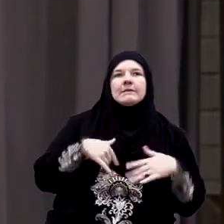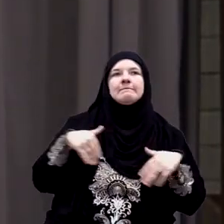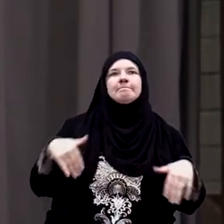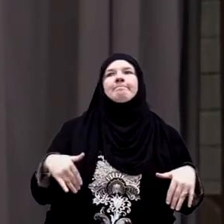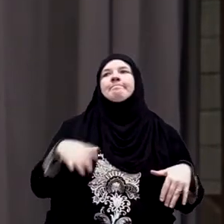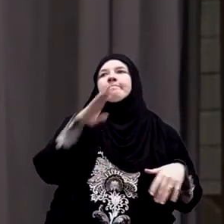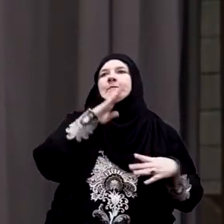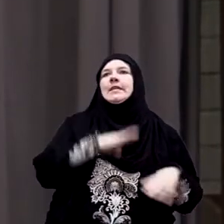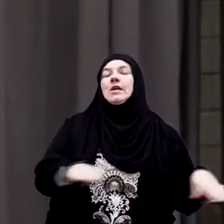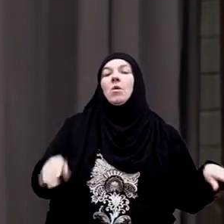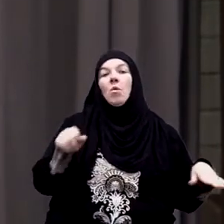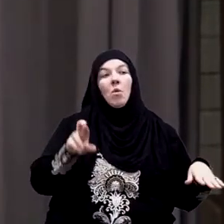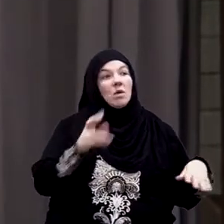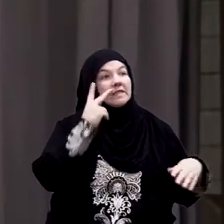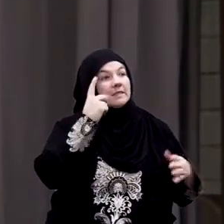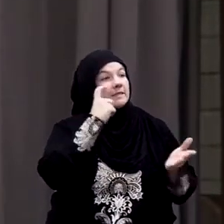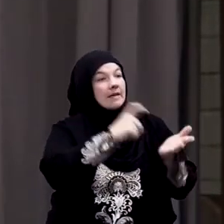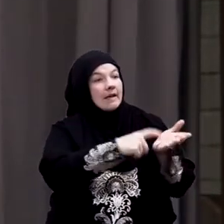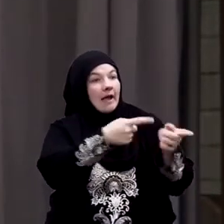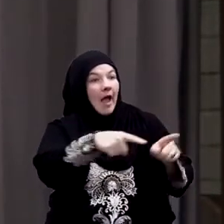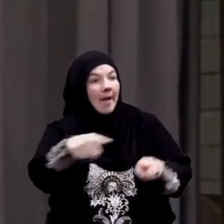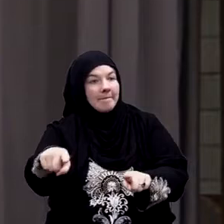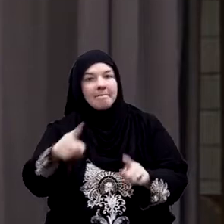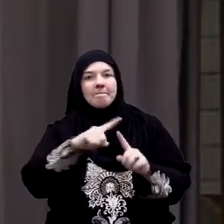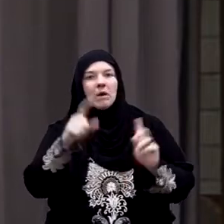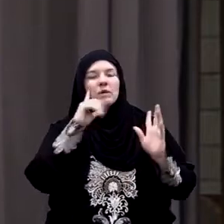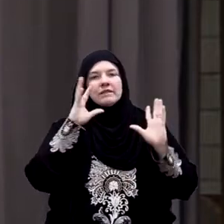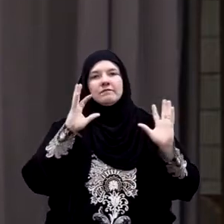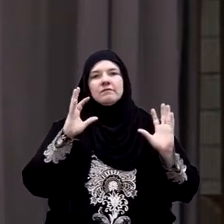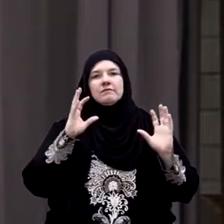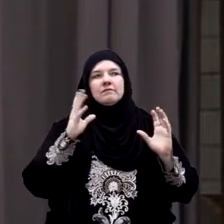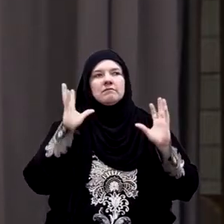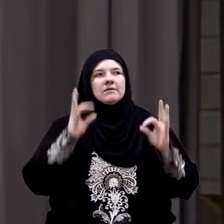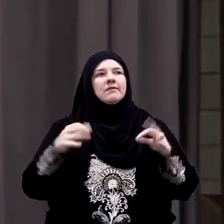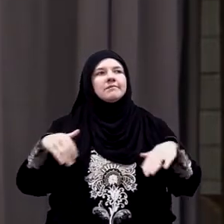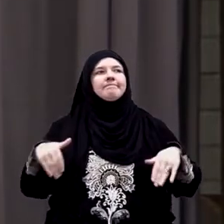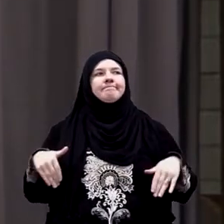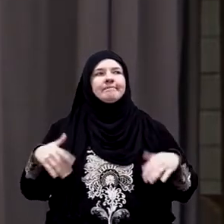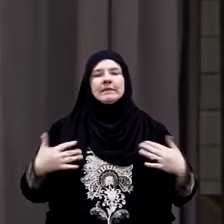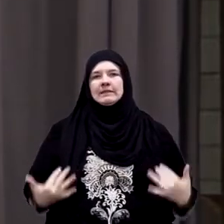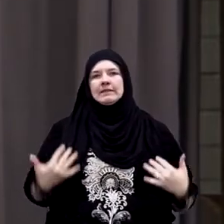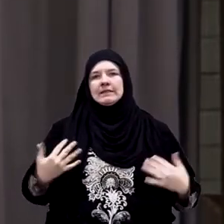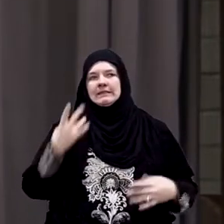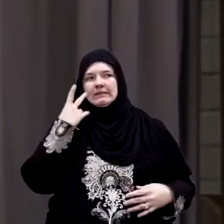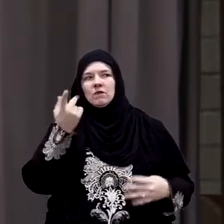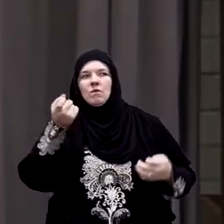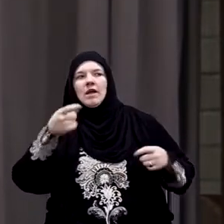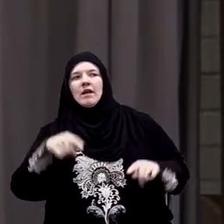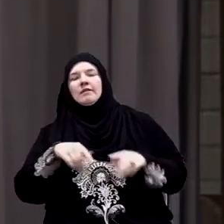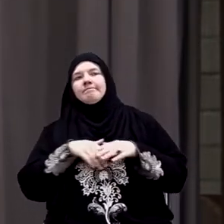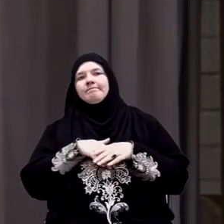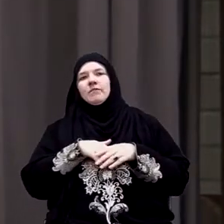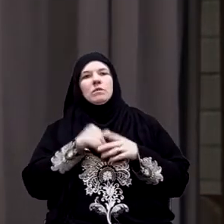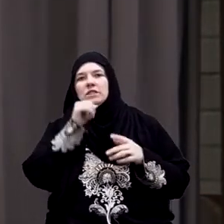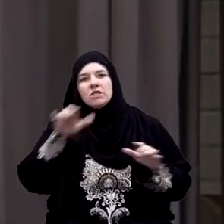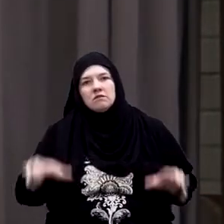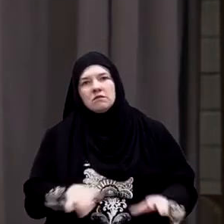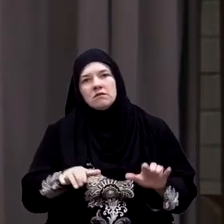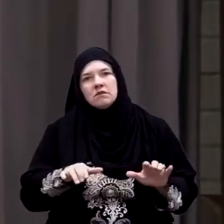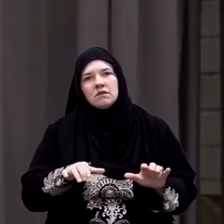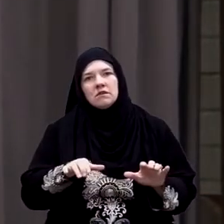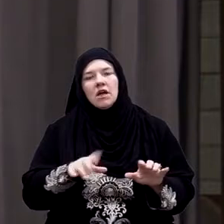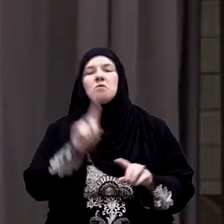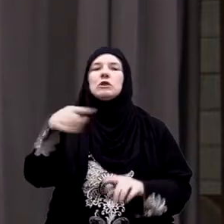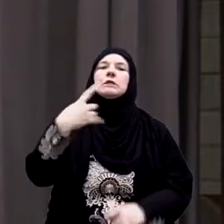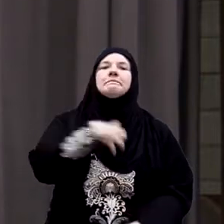hands waiting for things to happen, and when things happen the way we do not want, all what we did is to